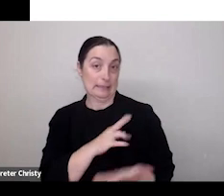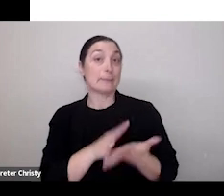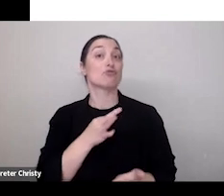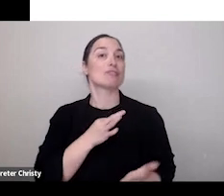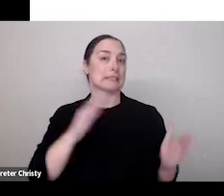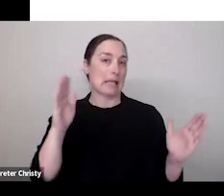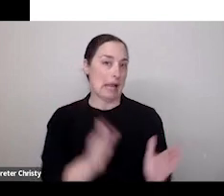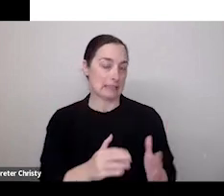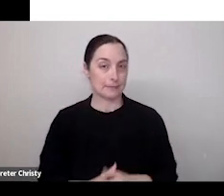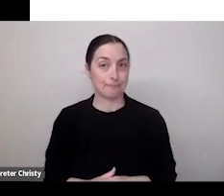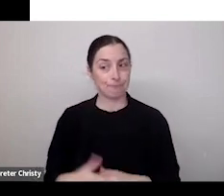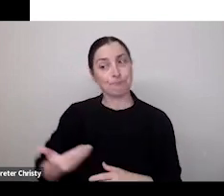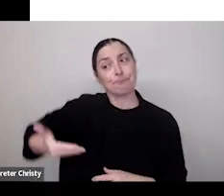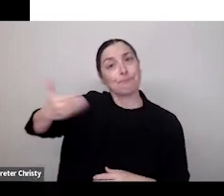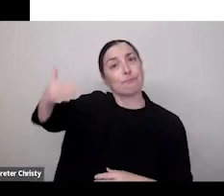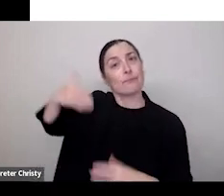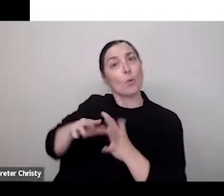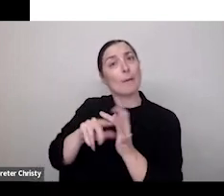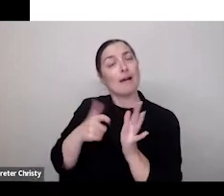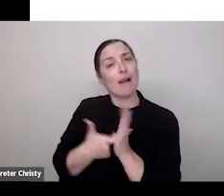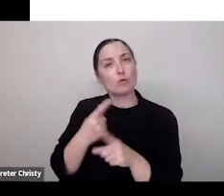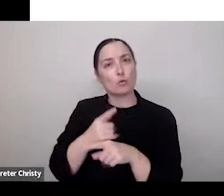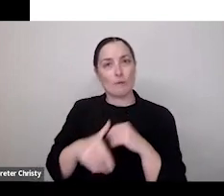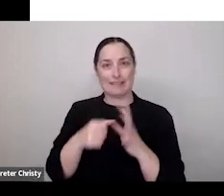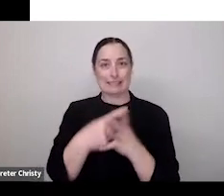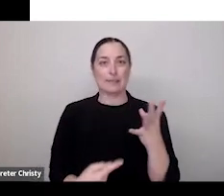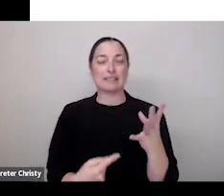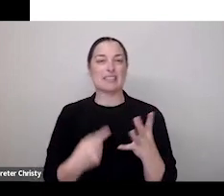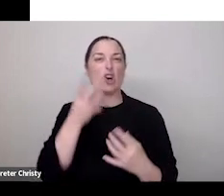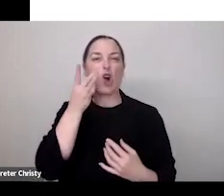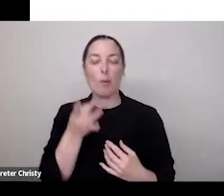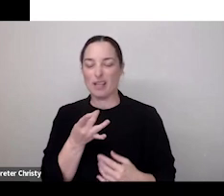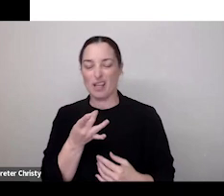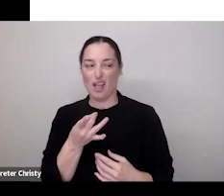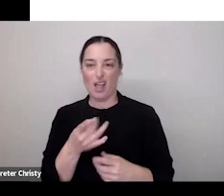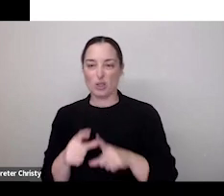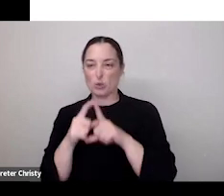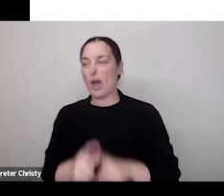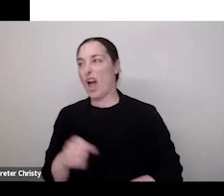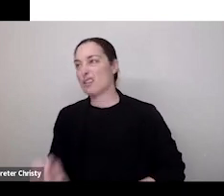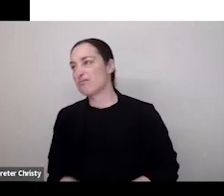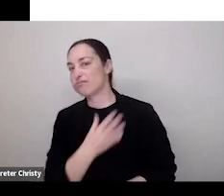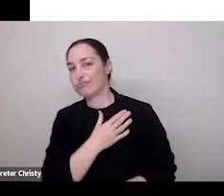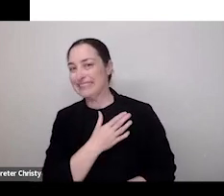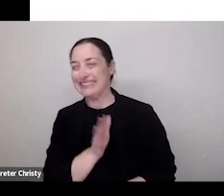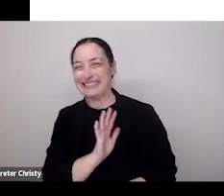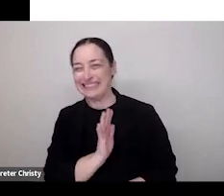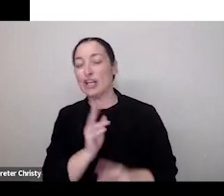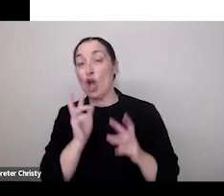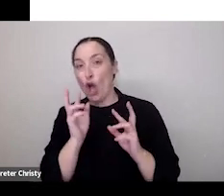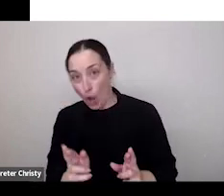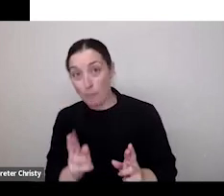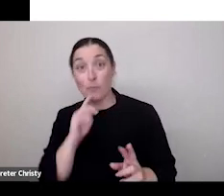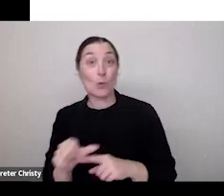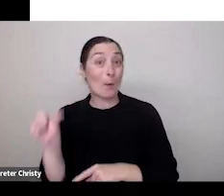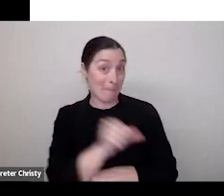earlier webinars, we talked about why disability sits in the too hard basket. And so I really hope that you'll go back to watch those